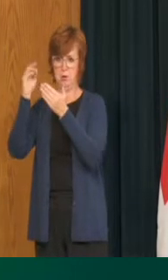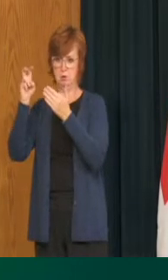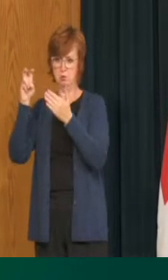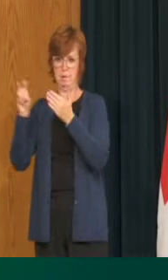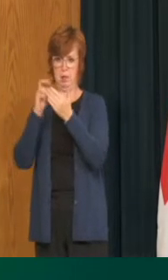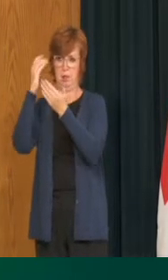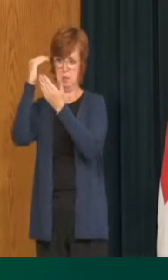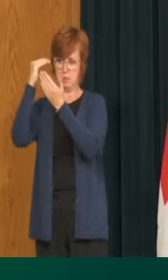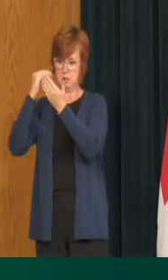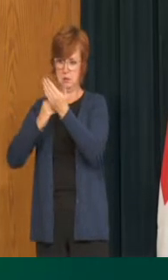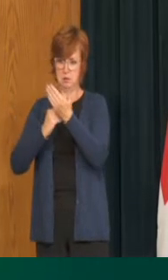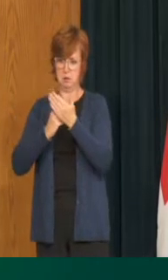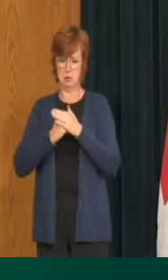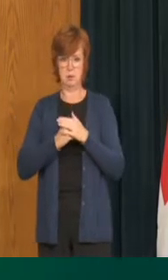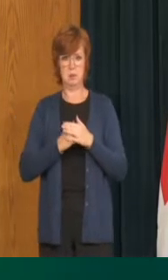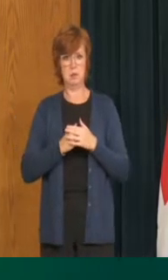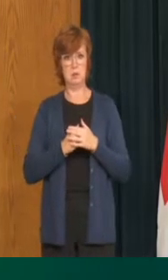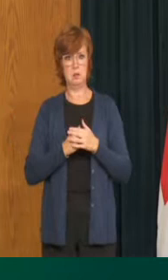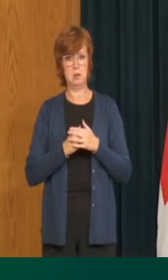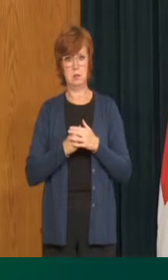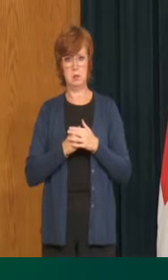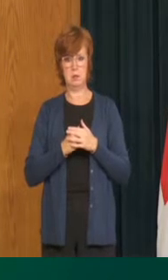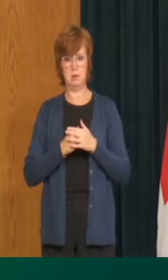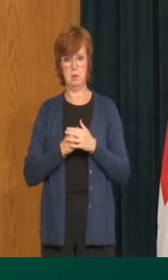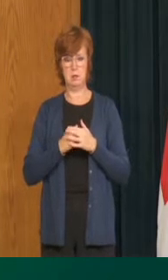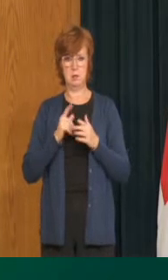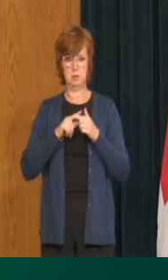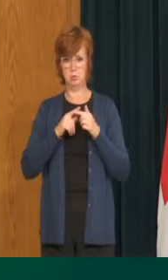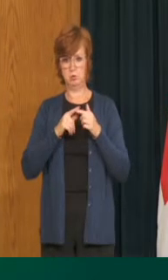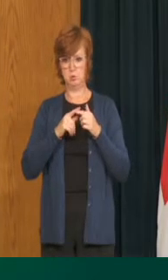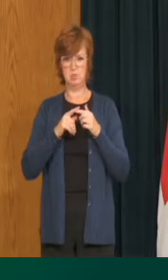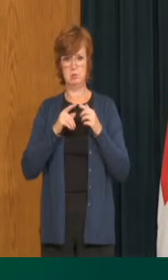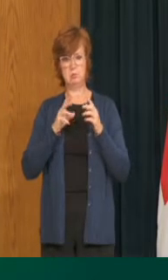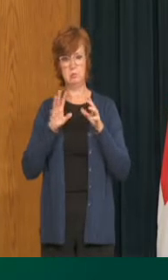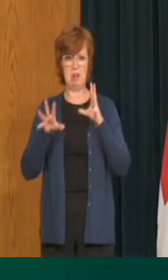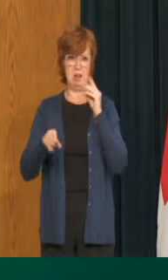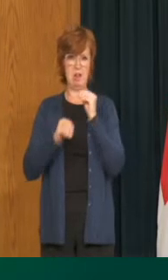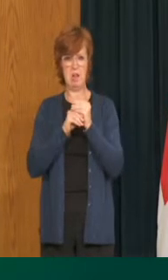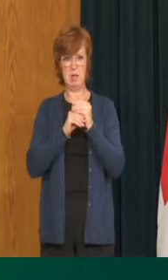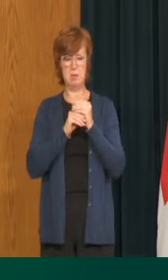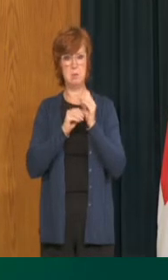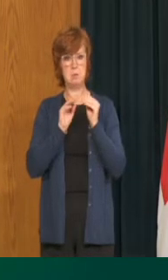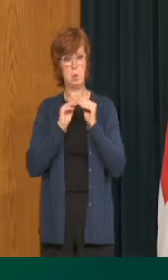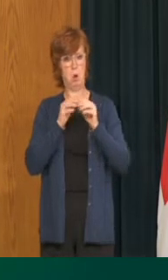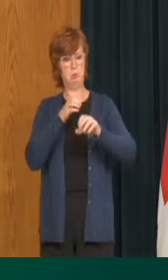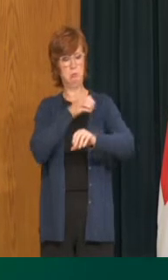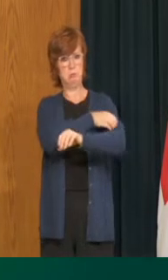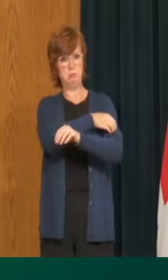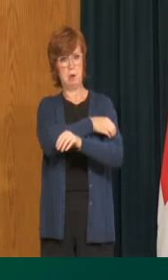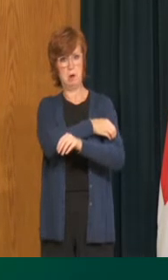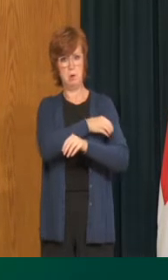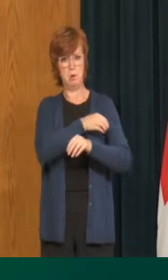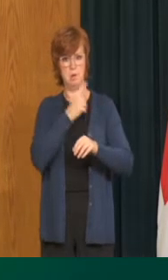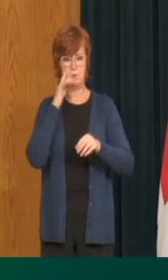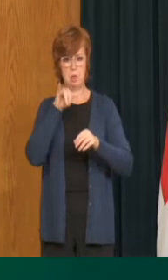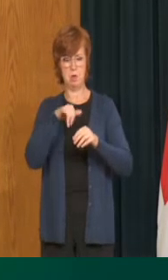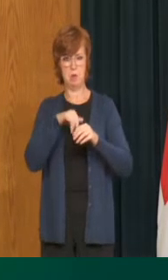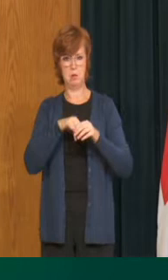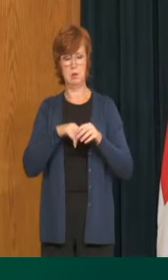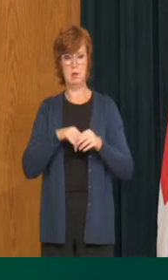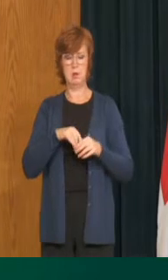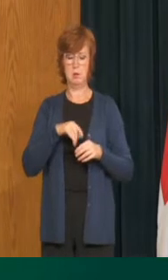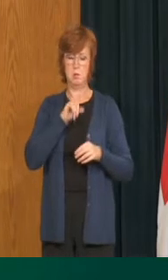Well, the goal is not to put teeth to the ask. The goal is to flatten the curve and stop the spread